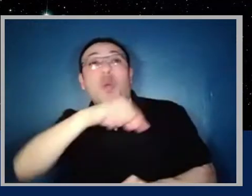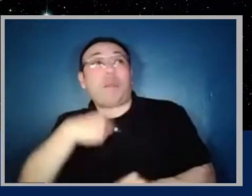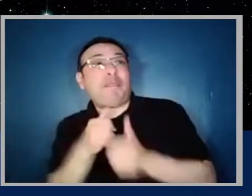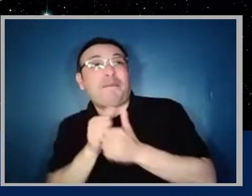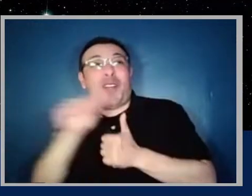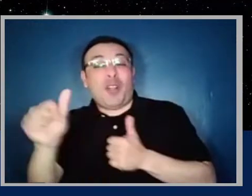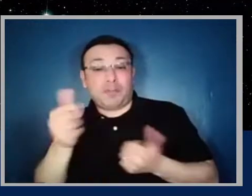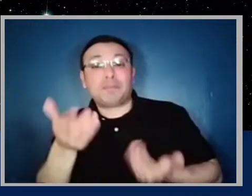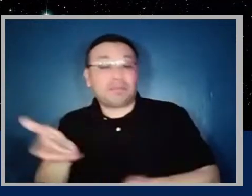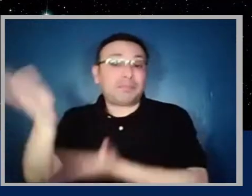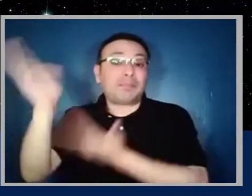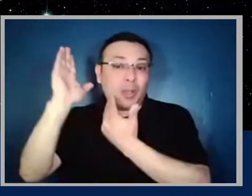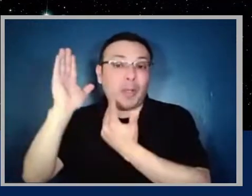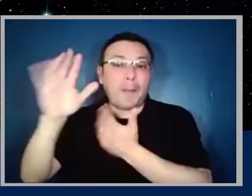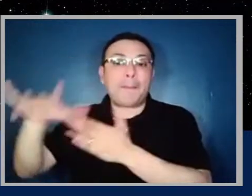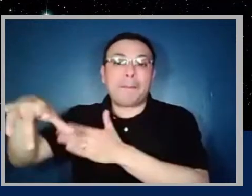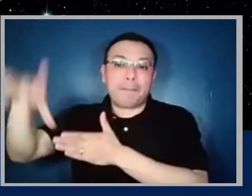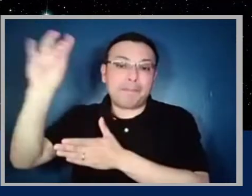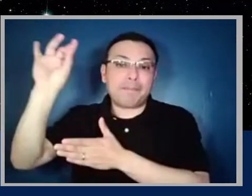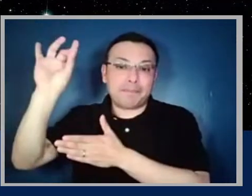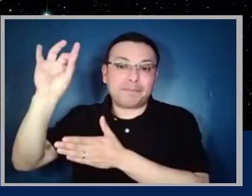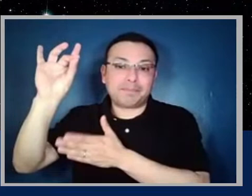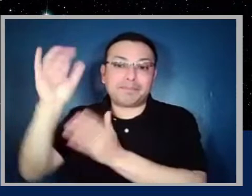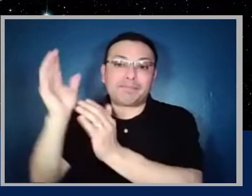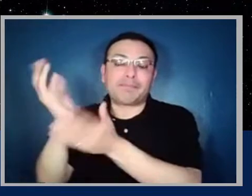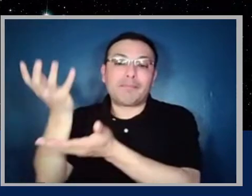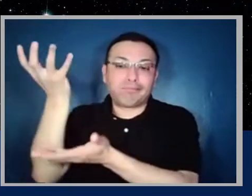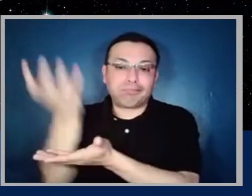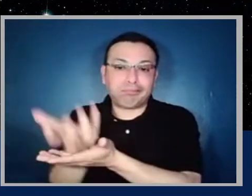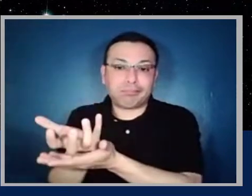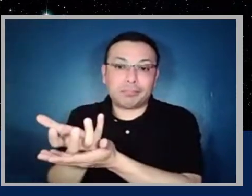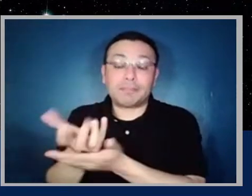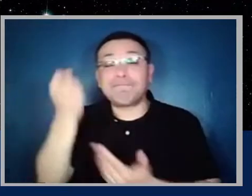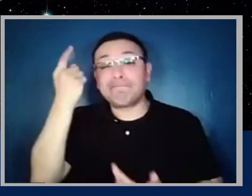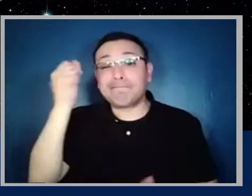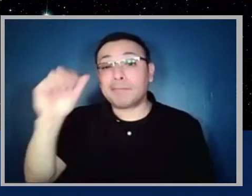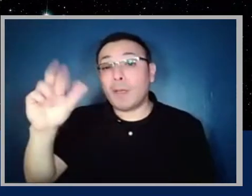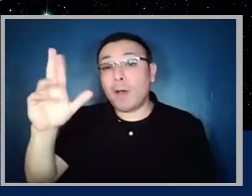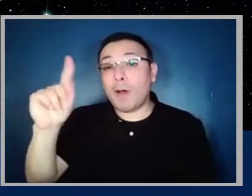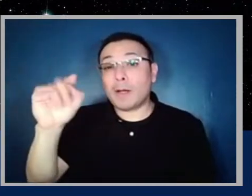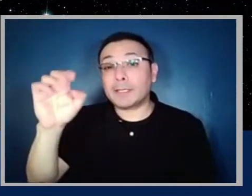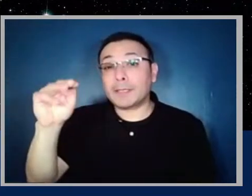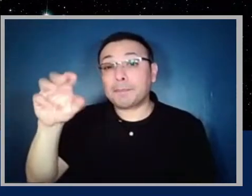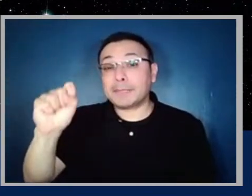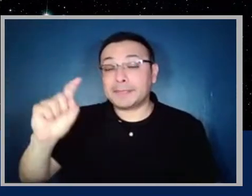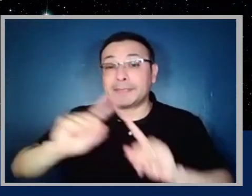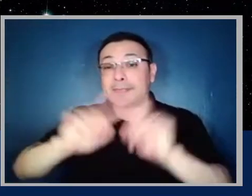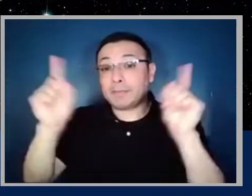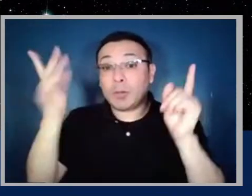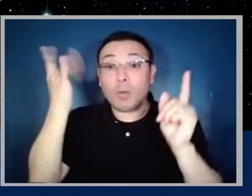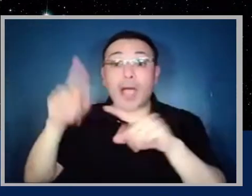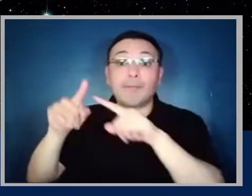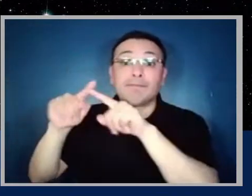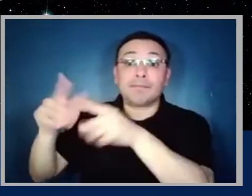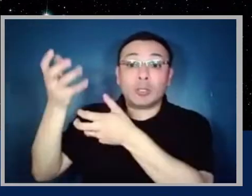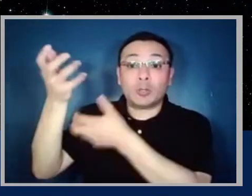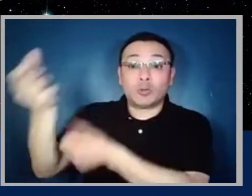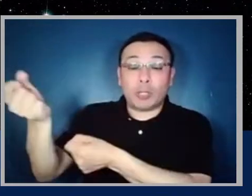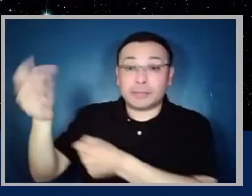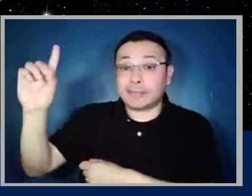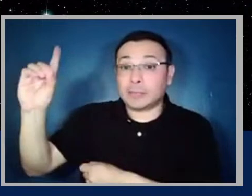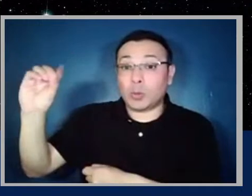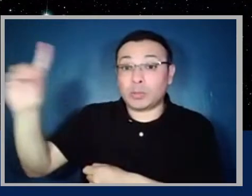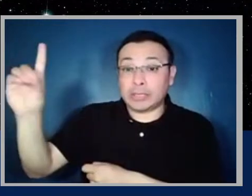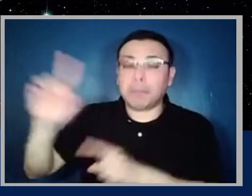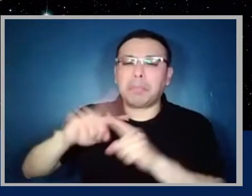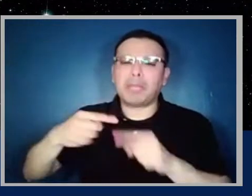also to go recover the capsule. Artemis is a little different, is we do rely on the DoD for the rescue off nominal, but we are